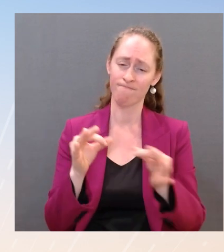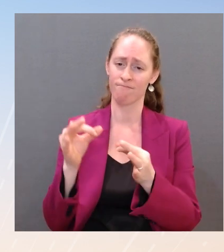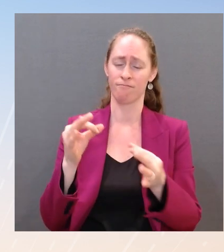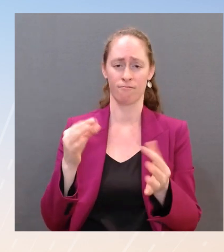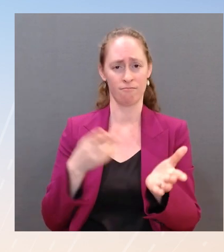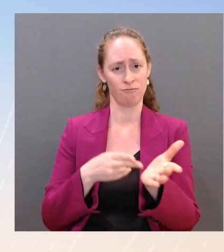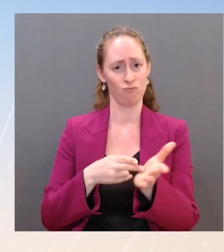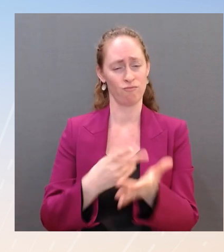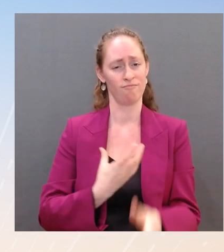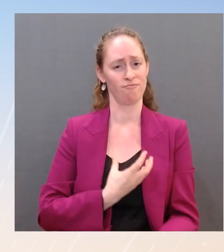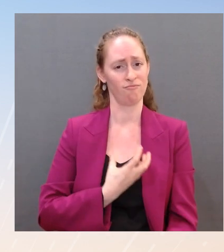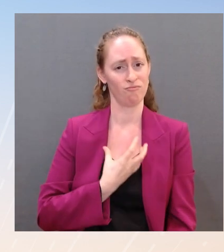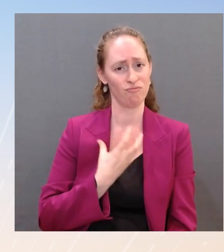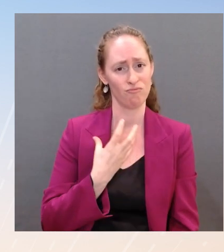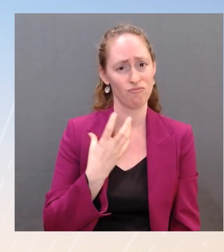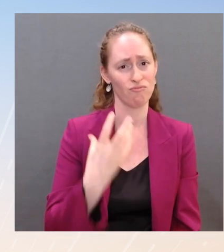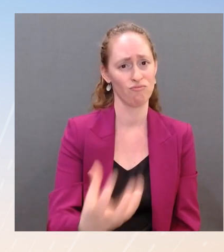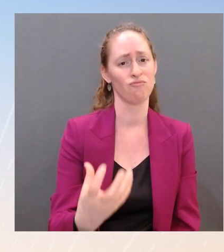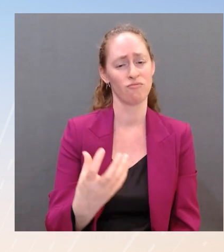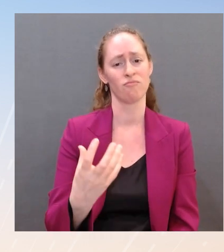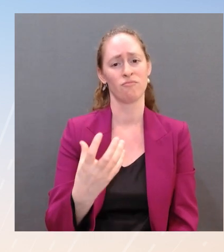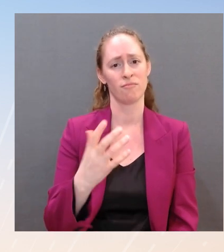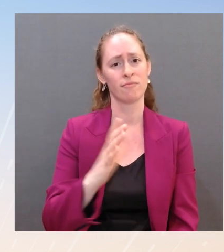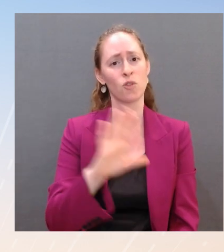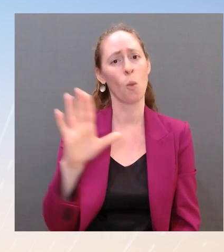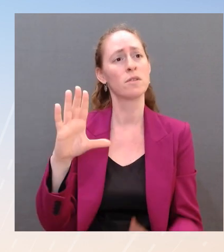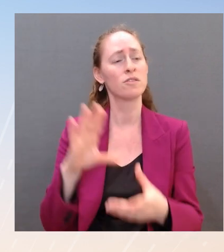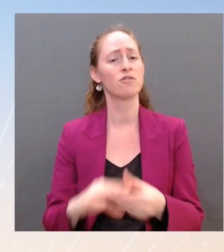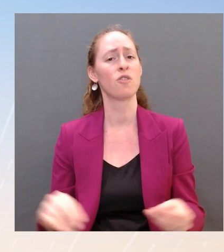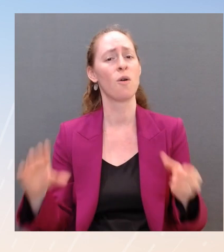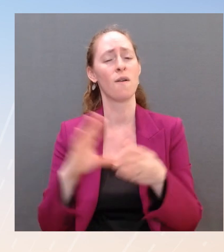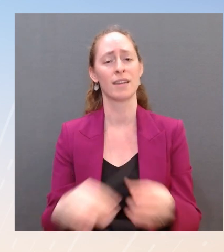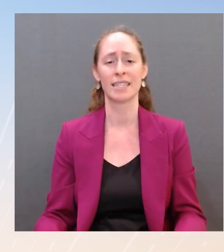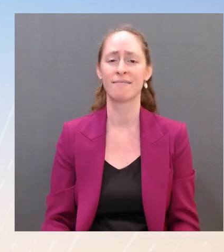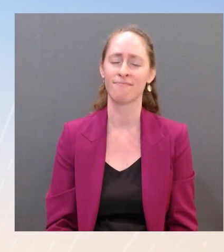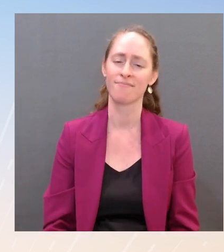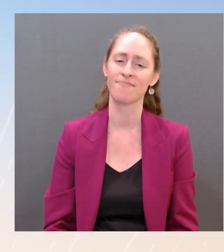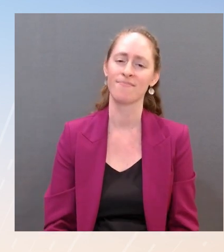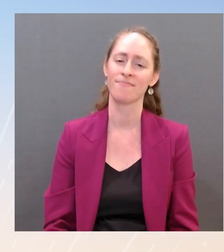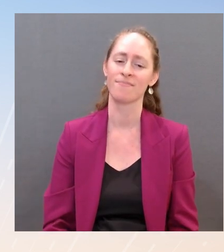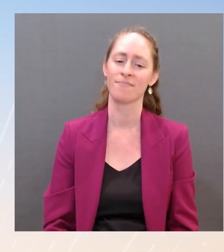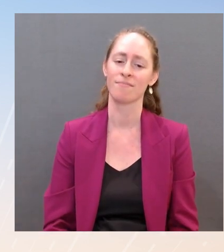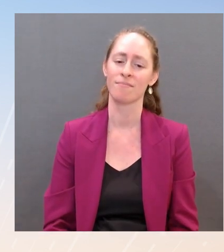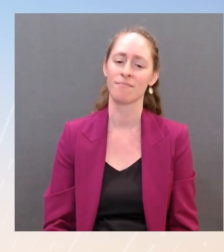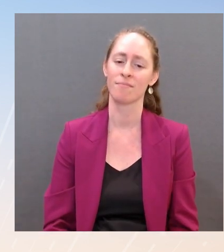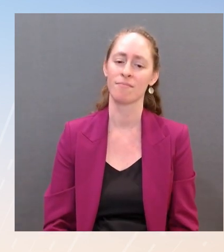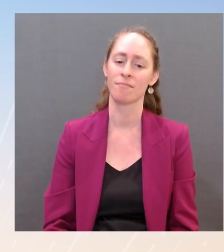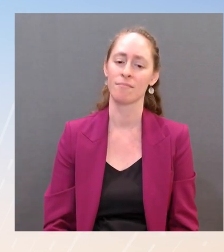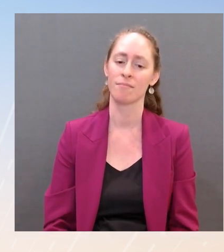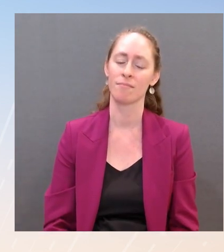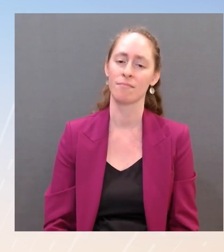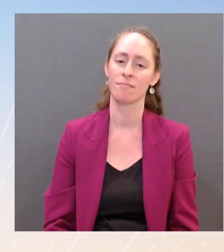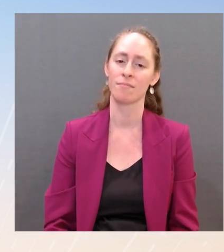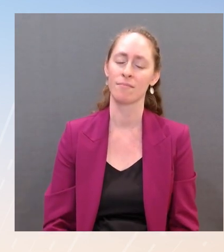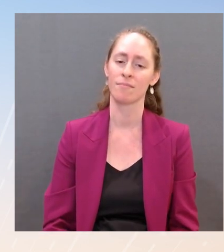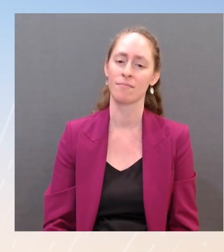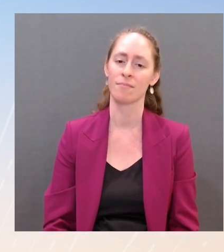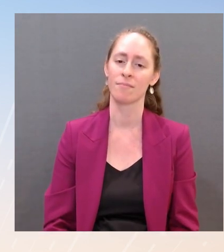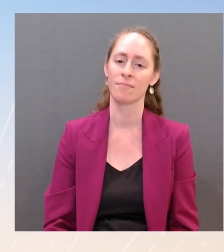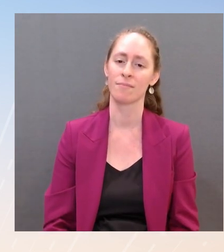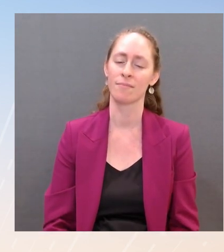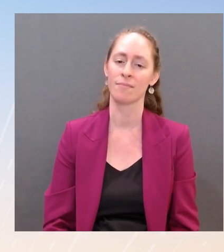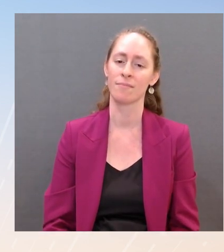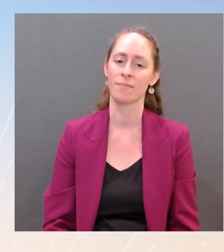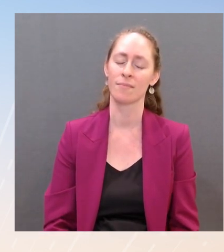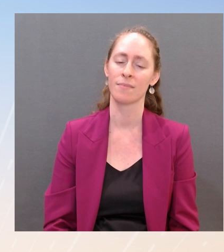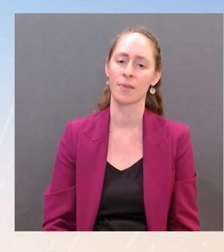stories. And it takes courage to understand that your voice can make a difference and to